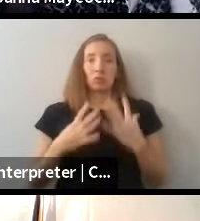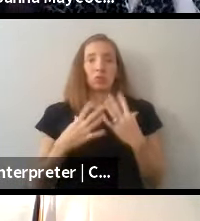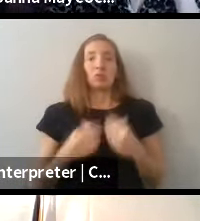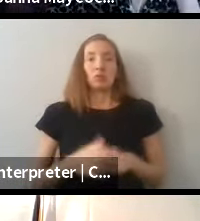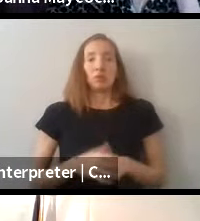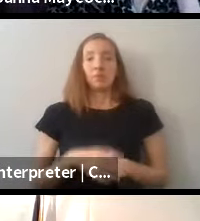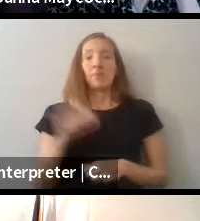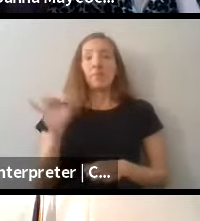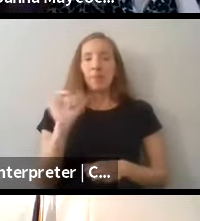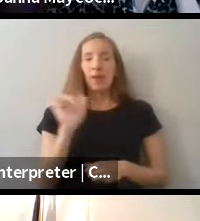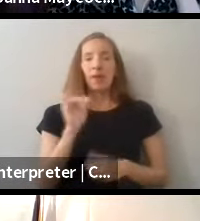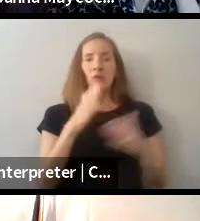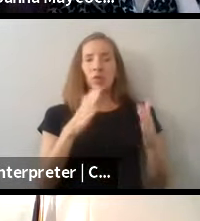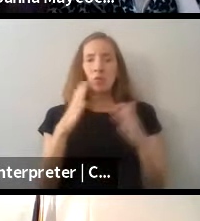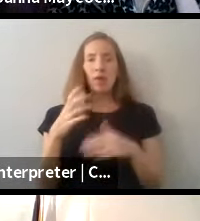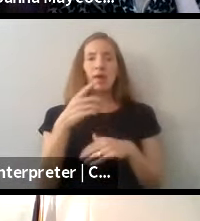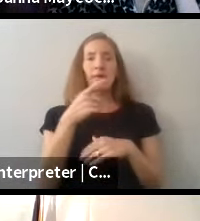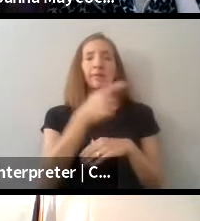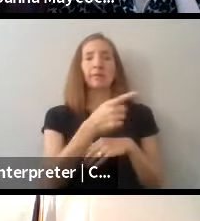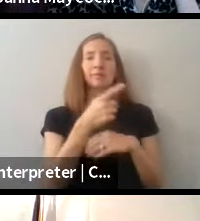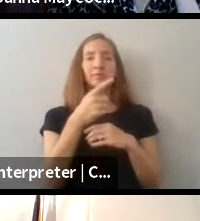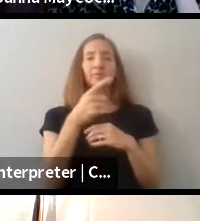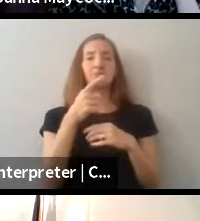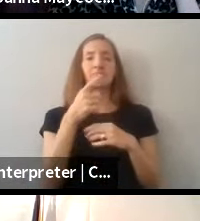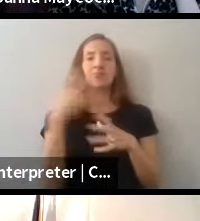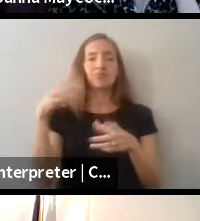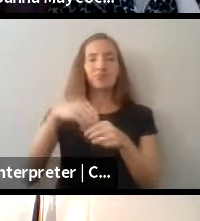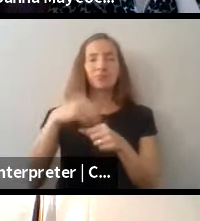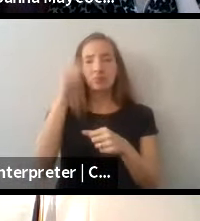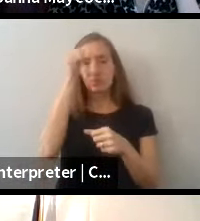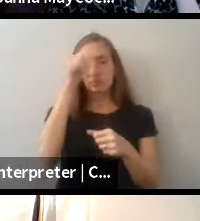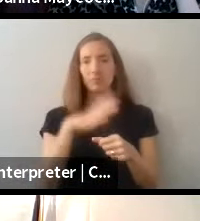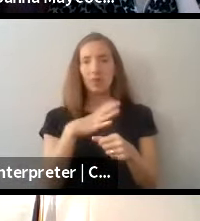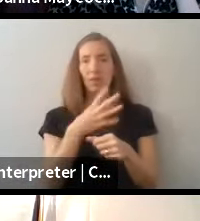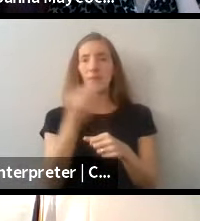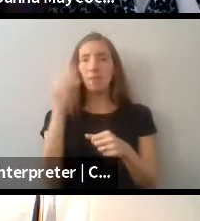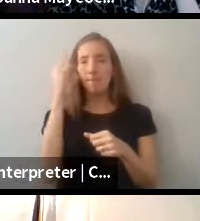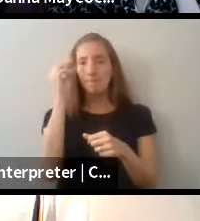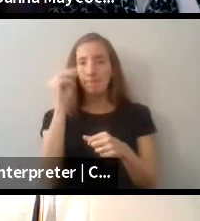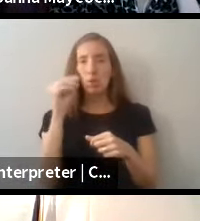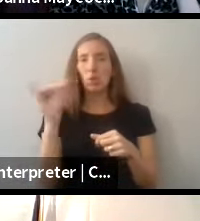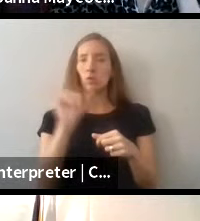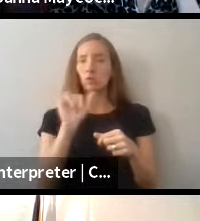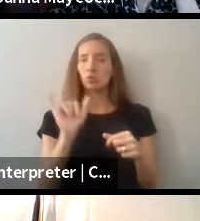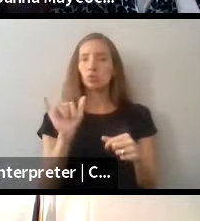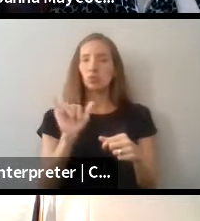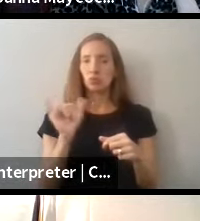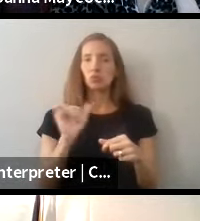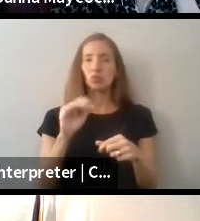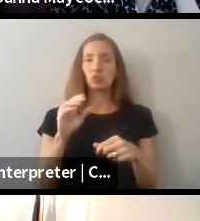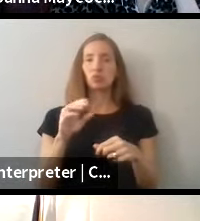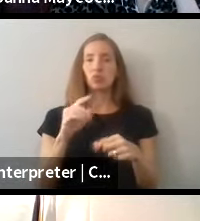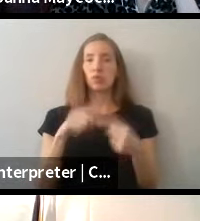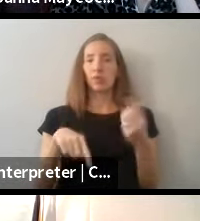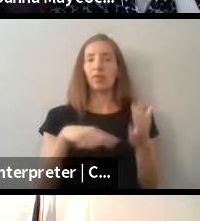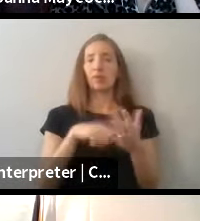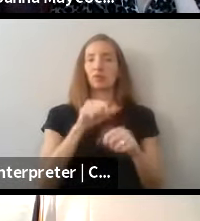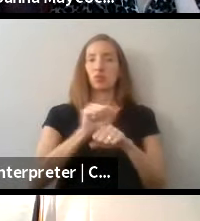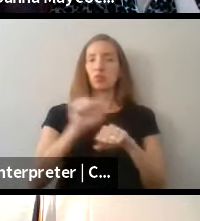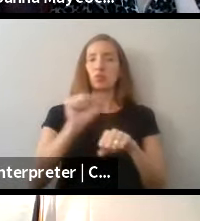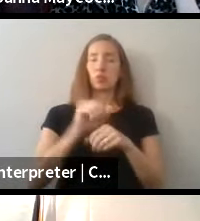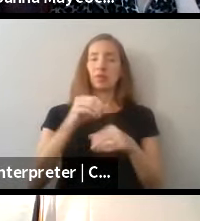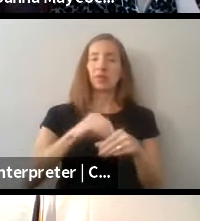boys in addressing masculinities into this work as the Caring Foundation is likewise inspiring as one of the innovative approaches